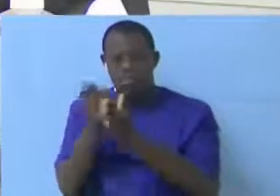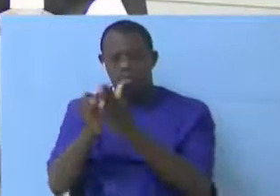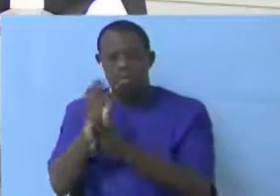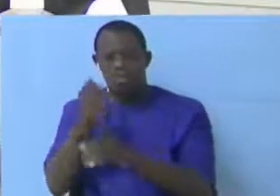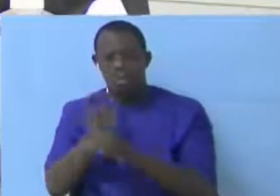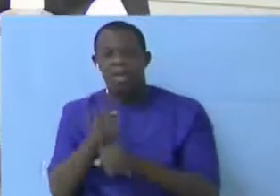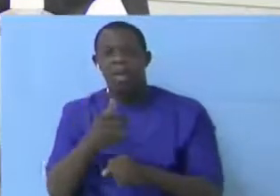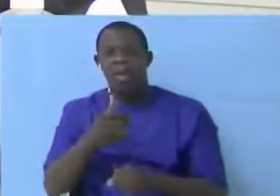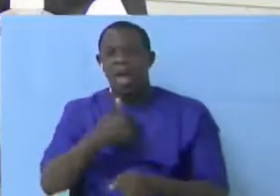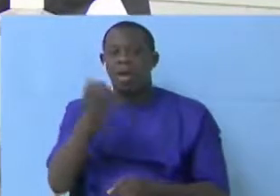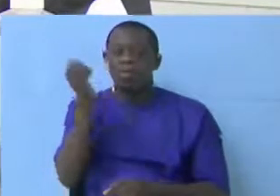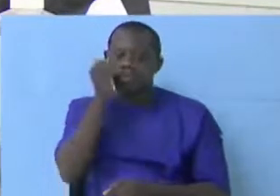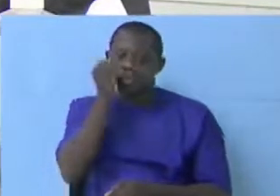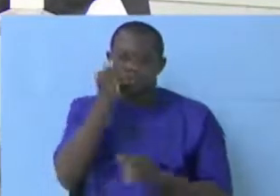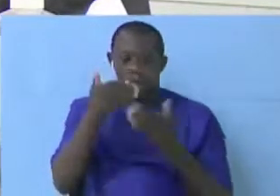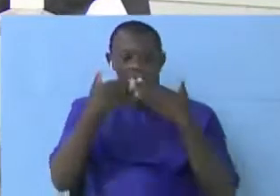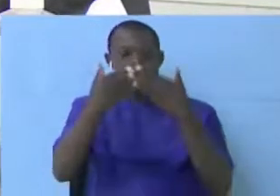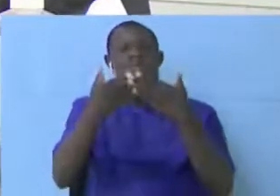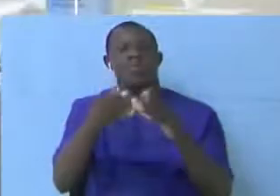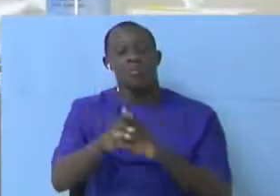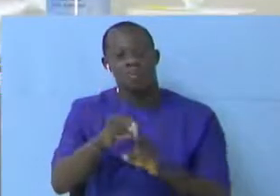always tell him, okay,